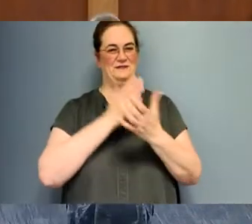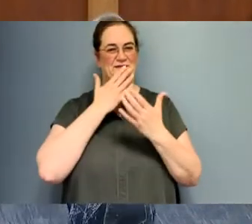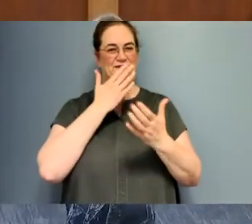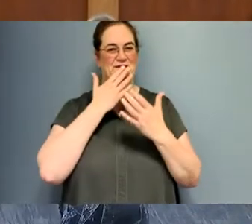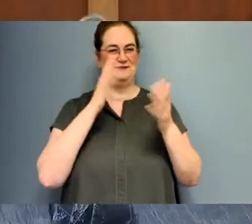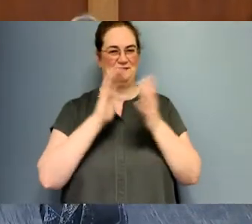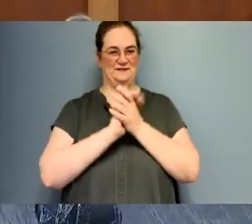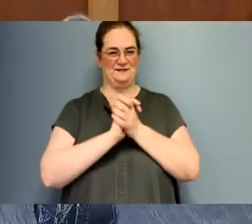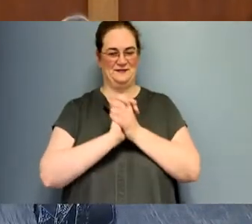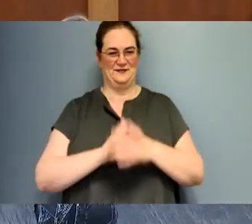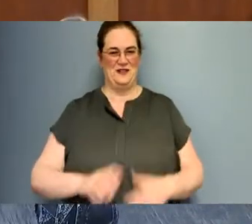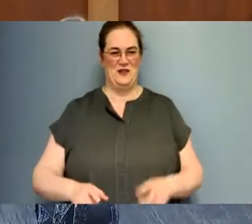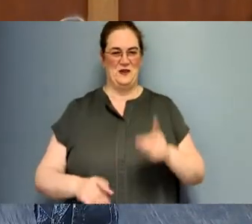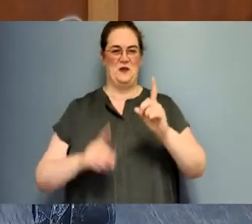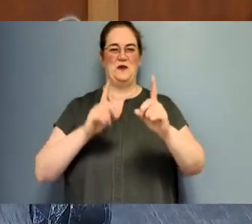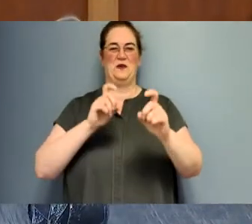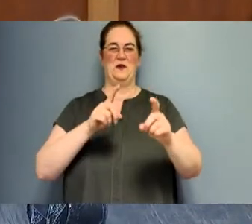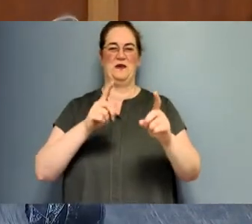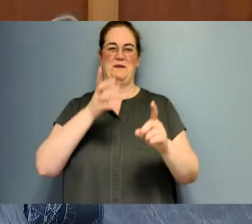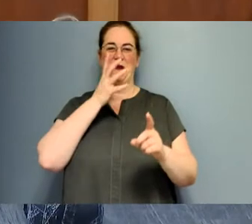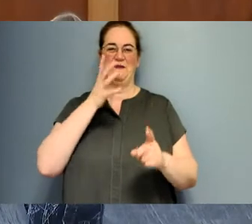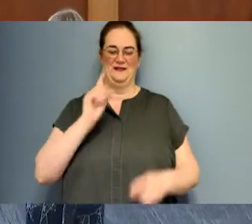Congratulations.